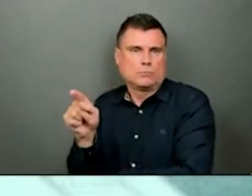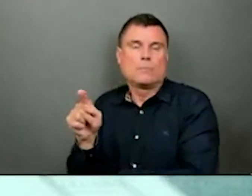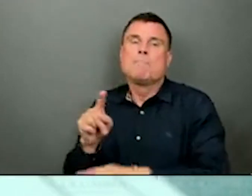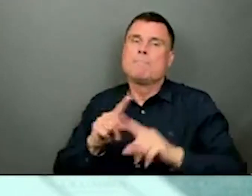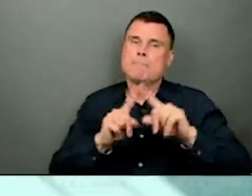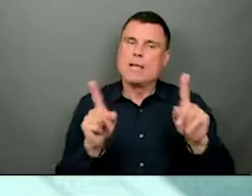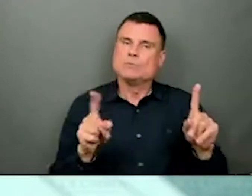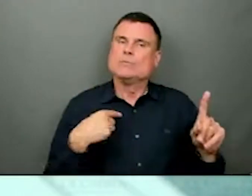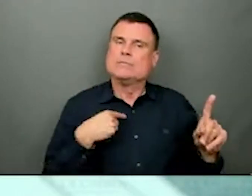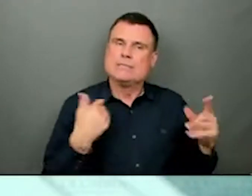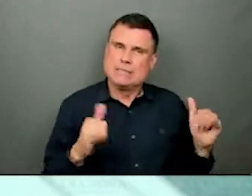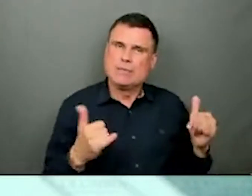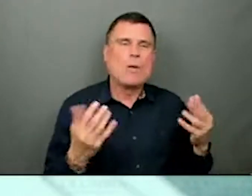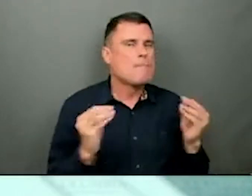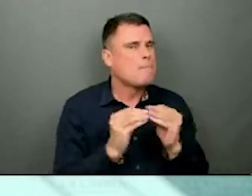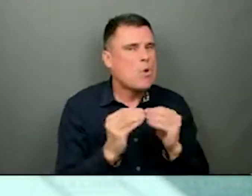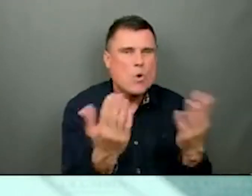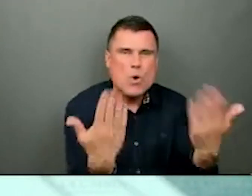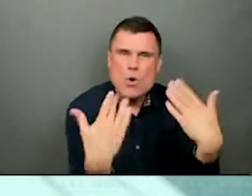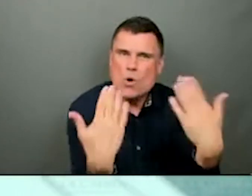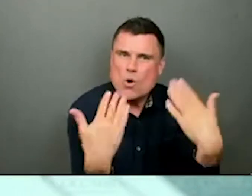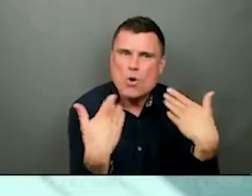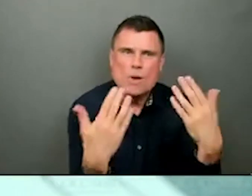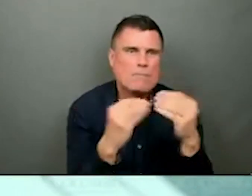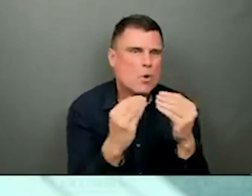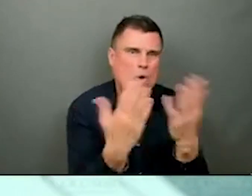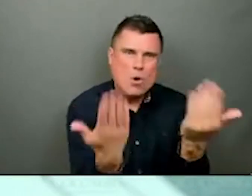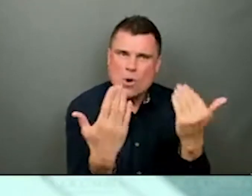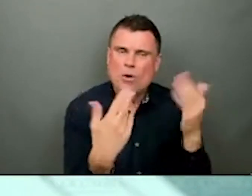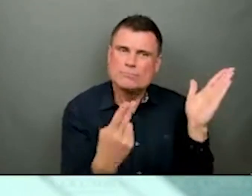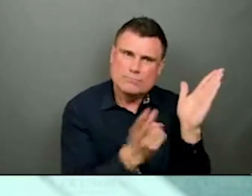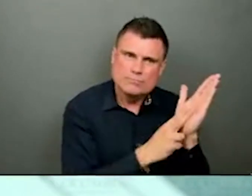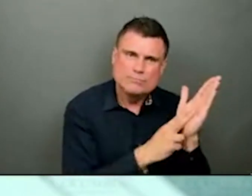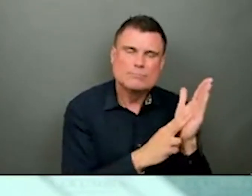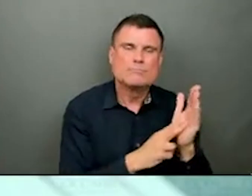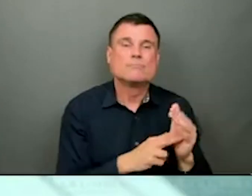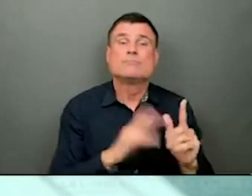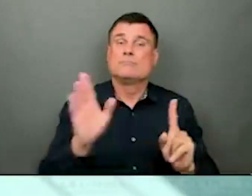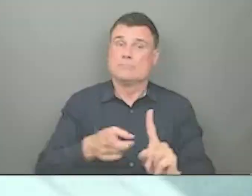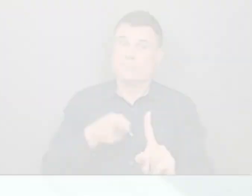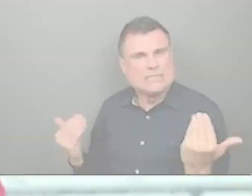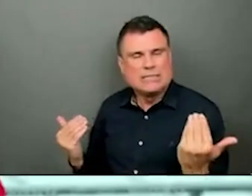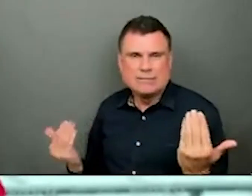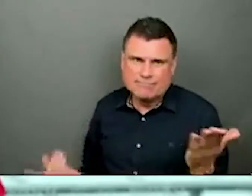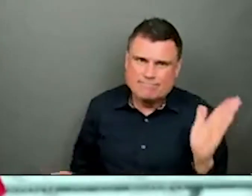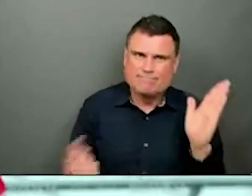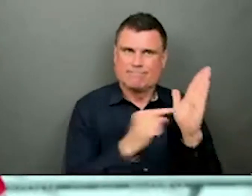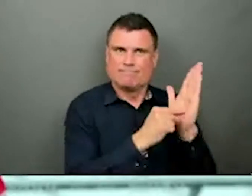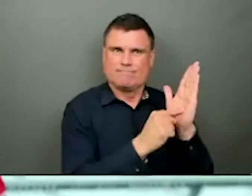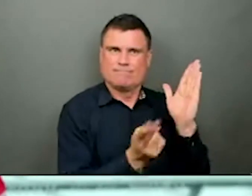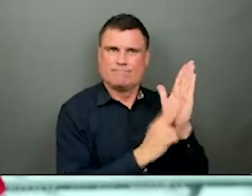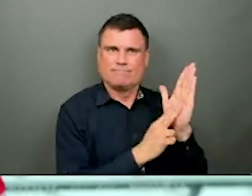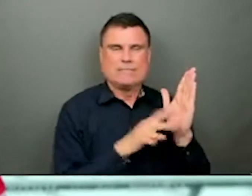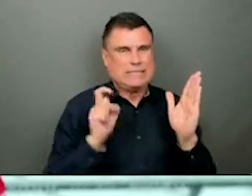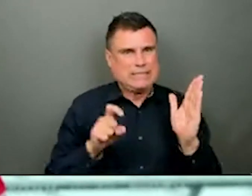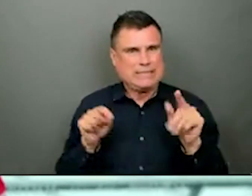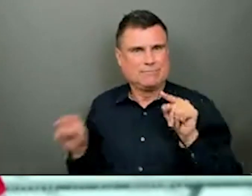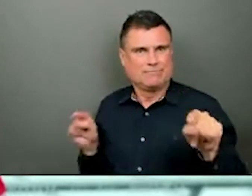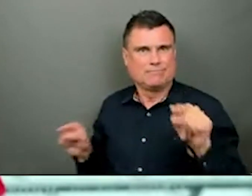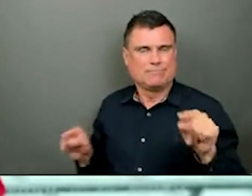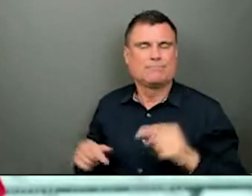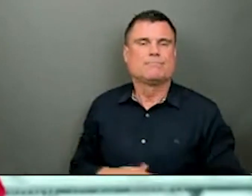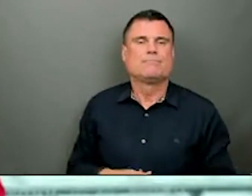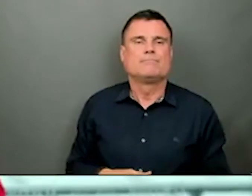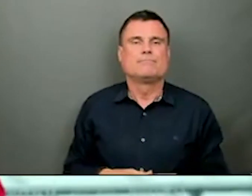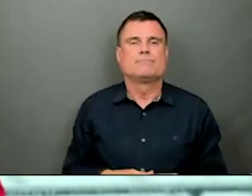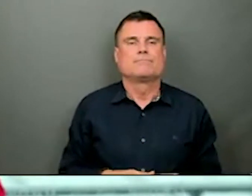all areas of the province, and particularly, obviously, in Metro Vancouver right now because of levels of transmission. Dr. Henry, can you quantify or just maybe